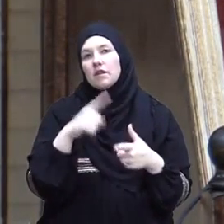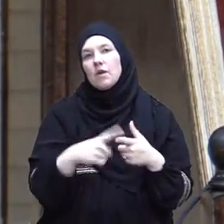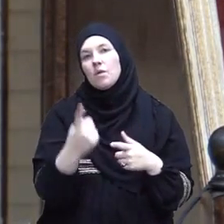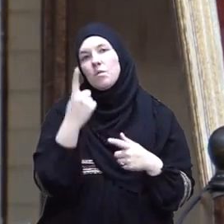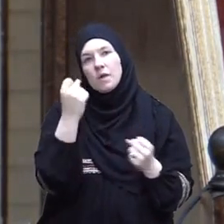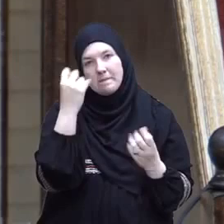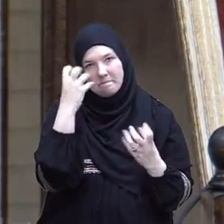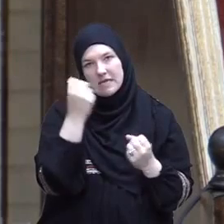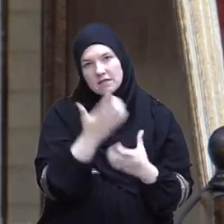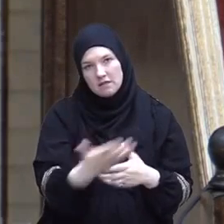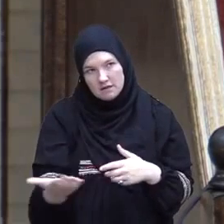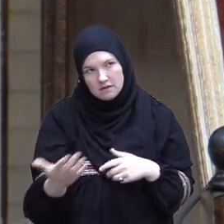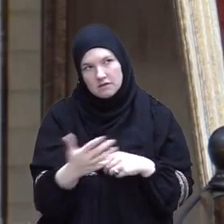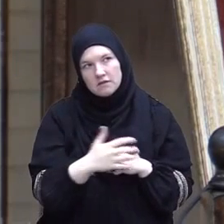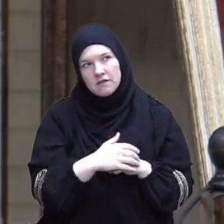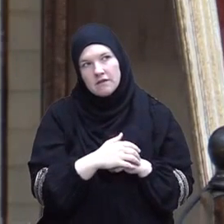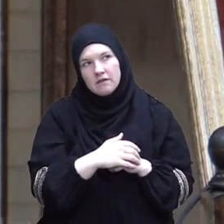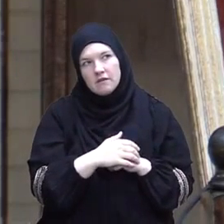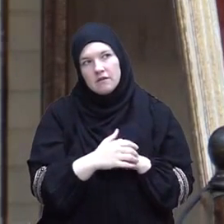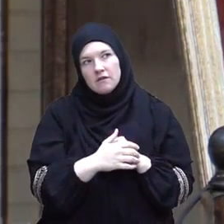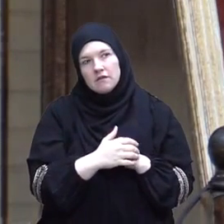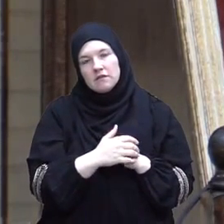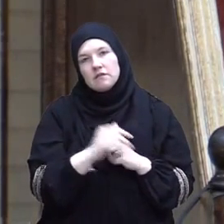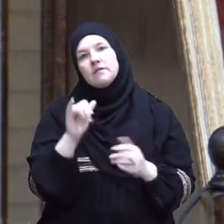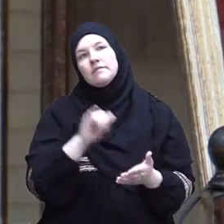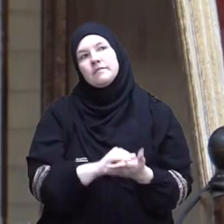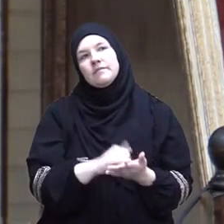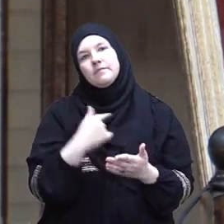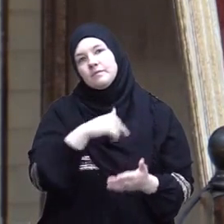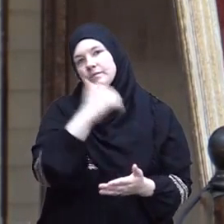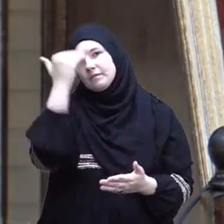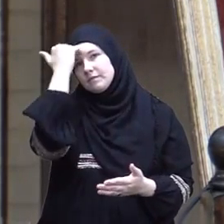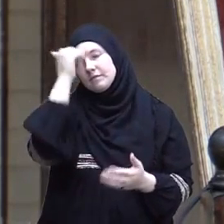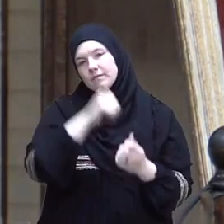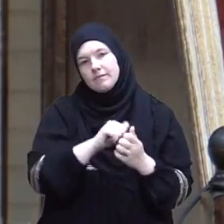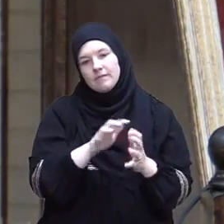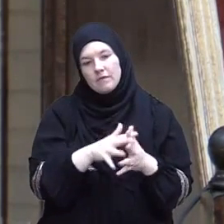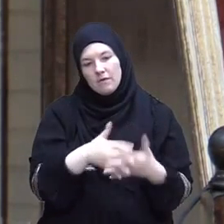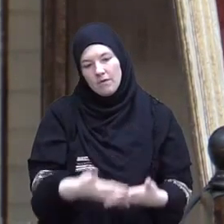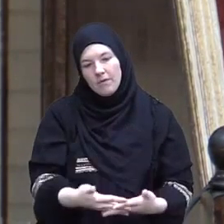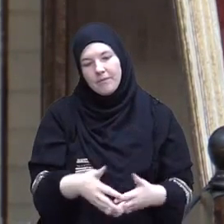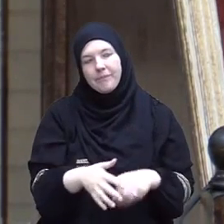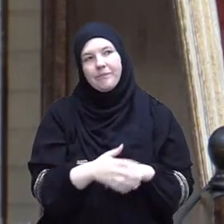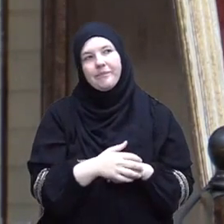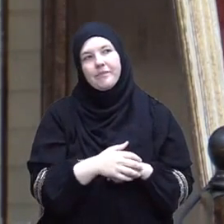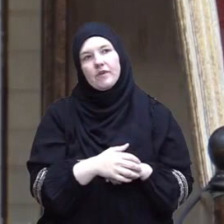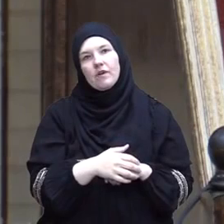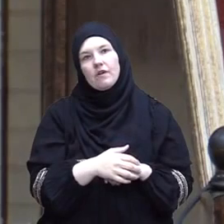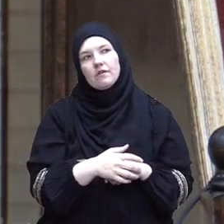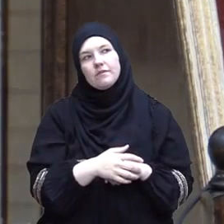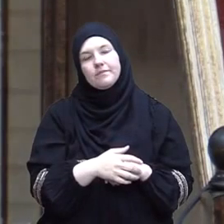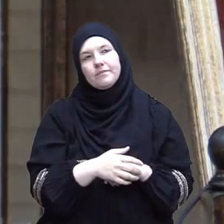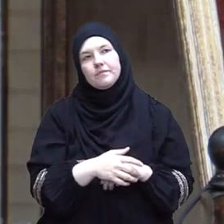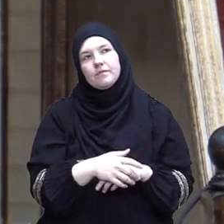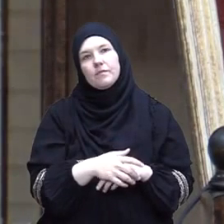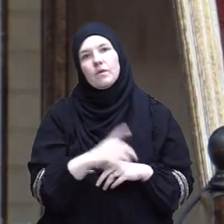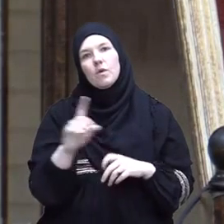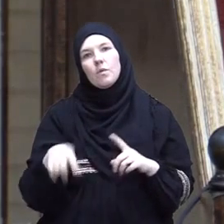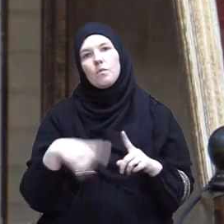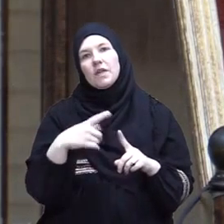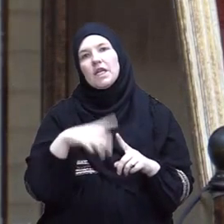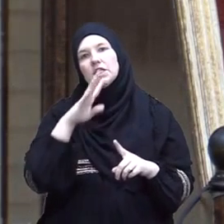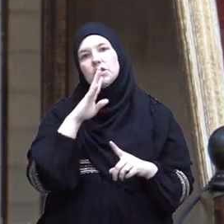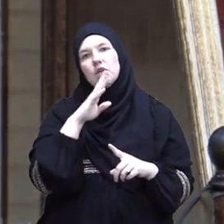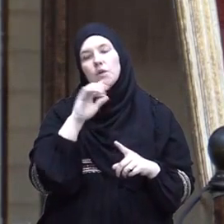amazing things that you will notice in the Quran, that the address of the Quran to all of